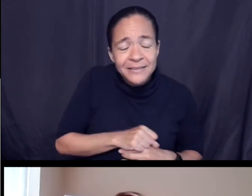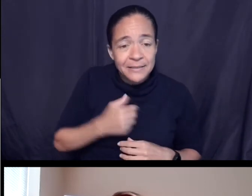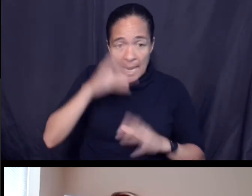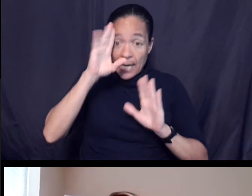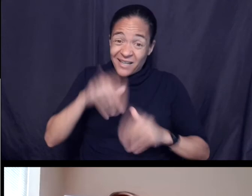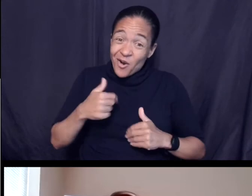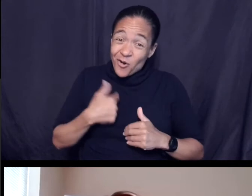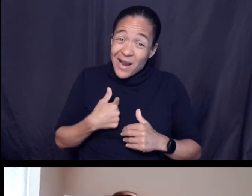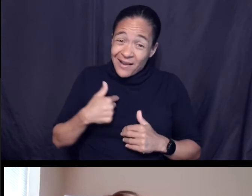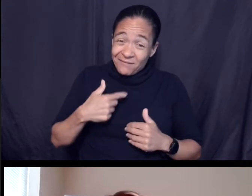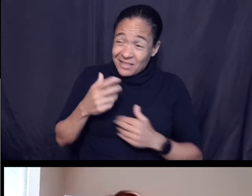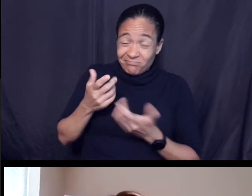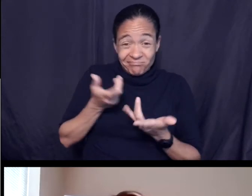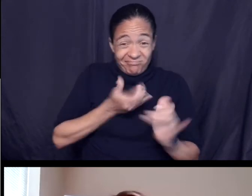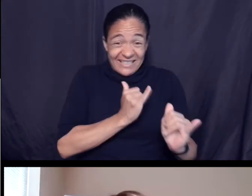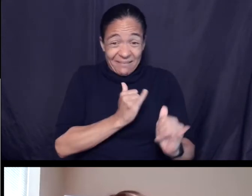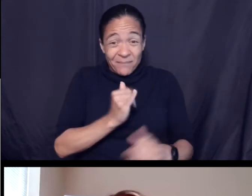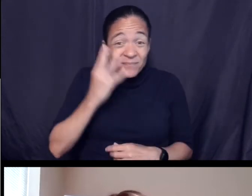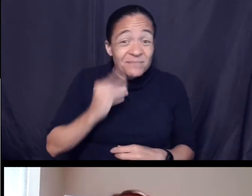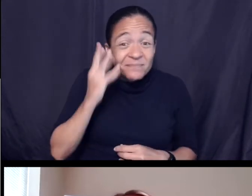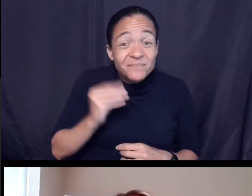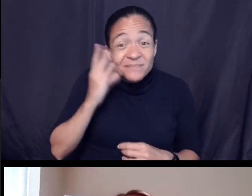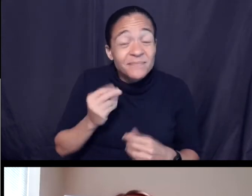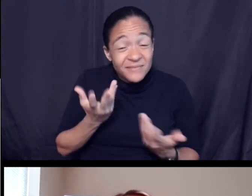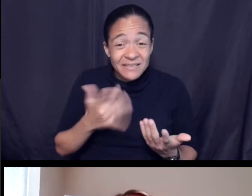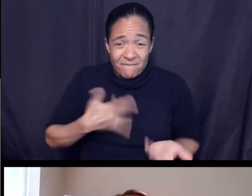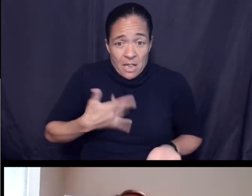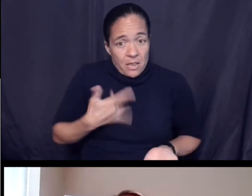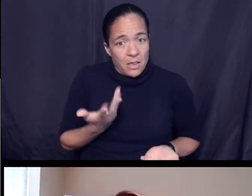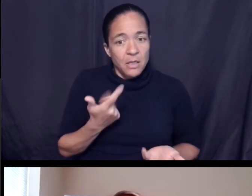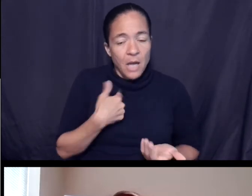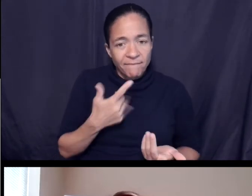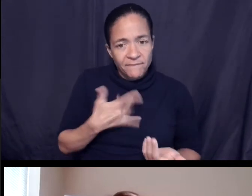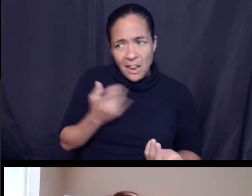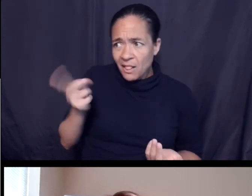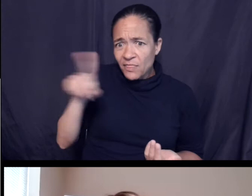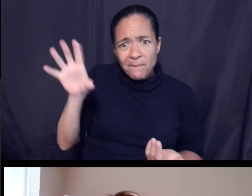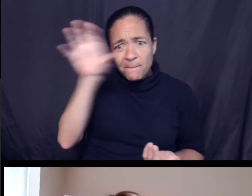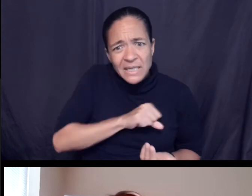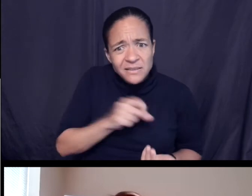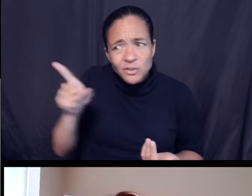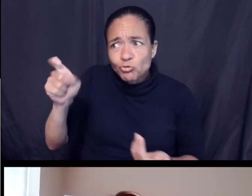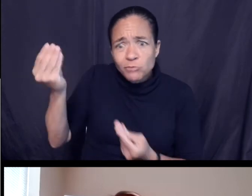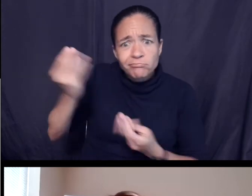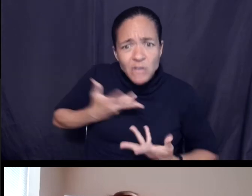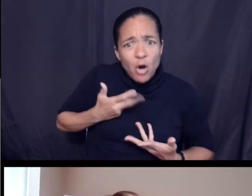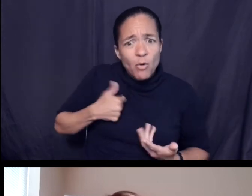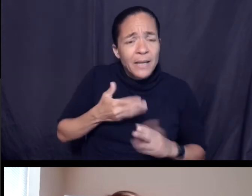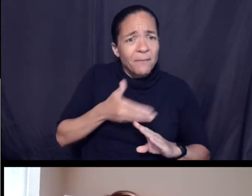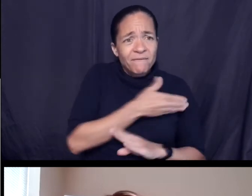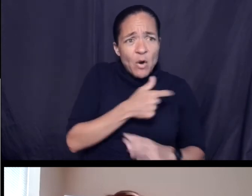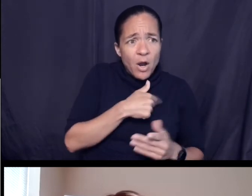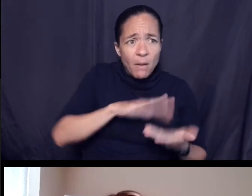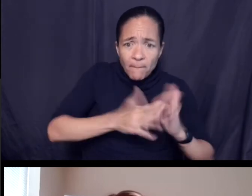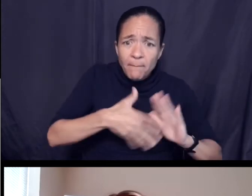with that myself. So I really feel like there was a major missed opportunity, for someone to tell me about this before I got